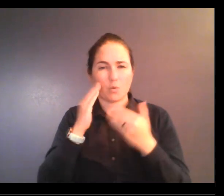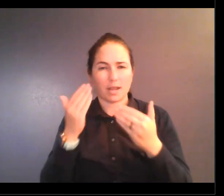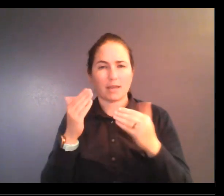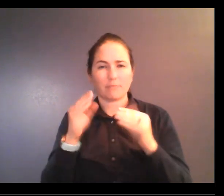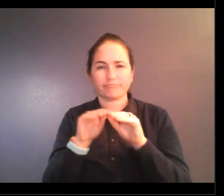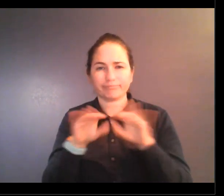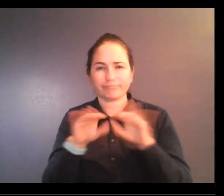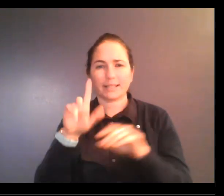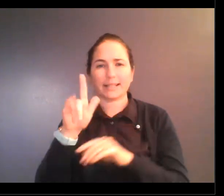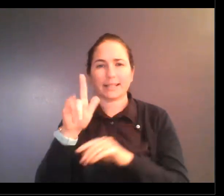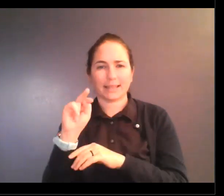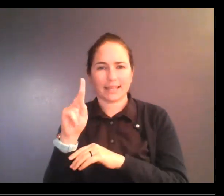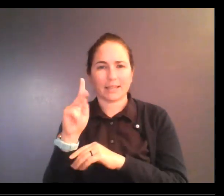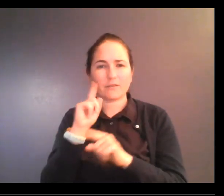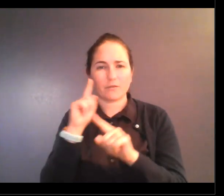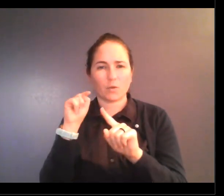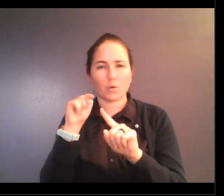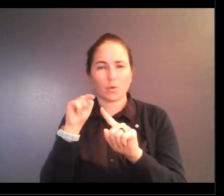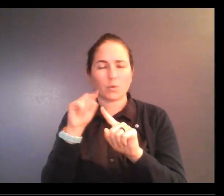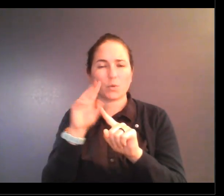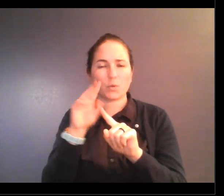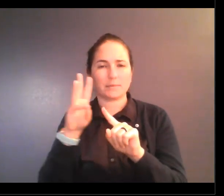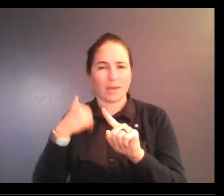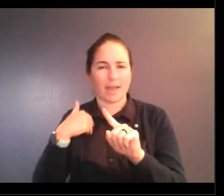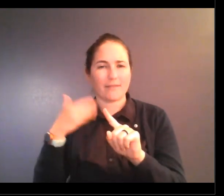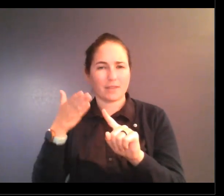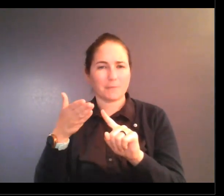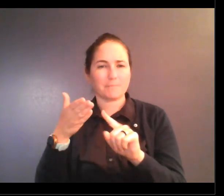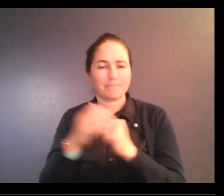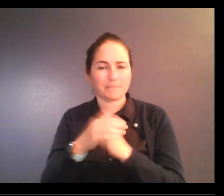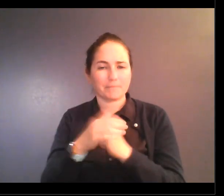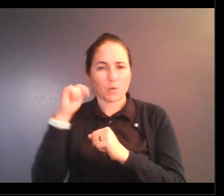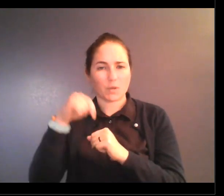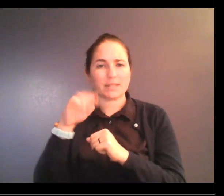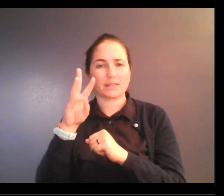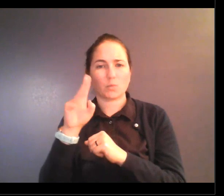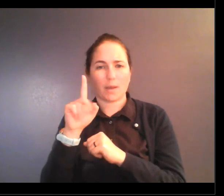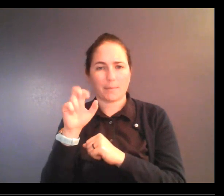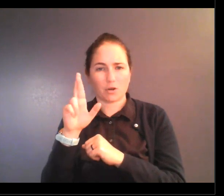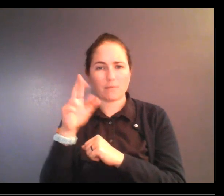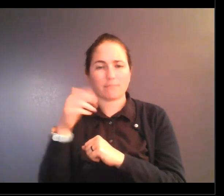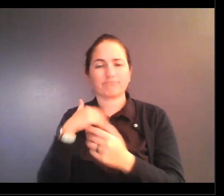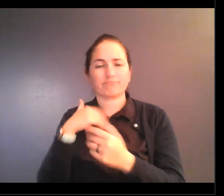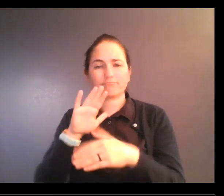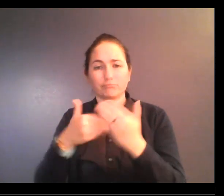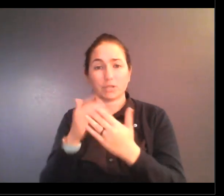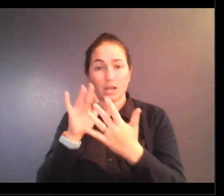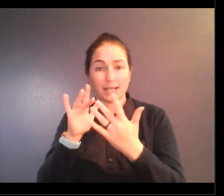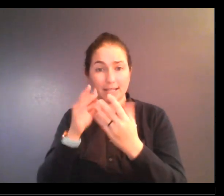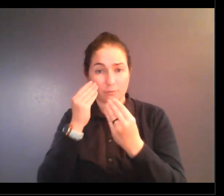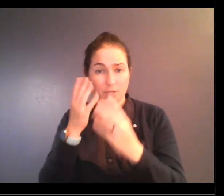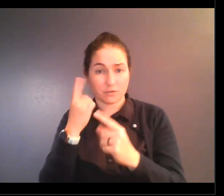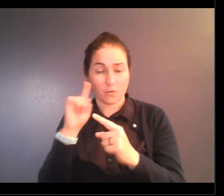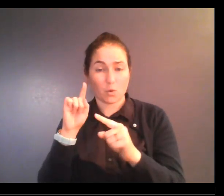the web page that we have on the LSA website for this webinar, and that has contact information for